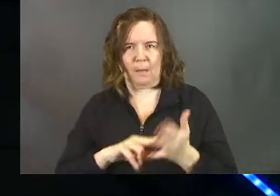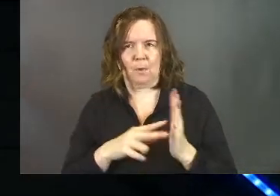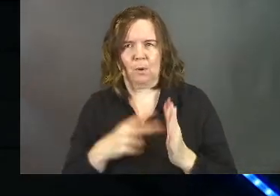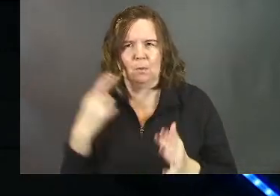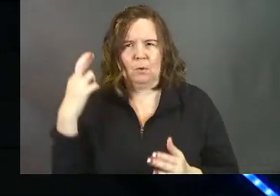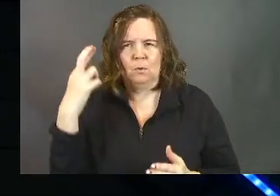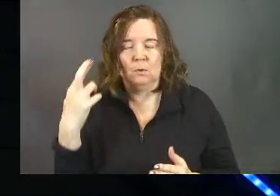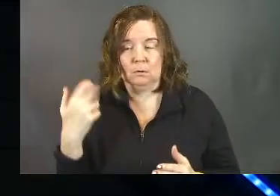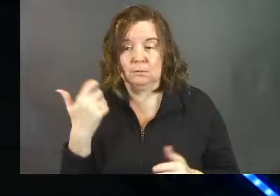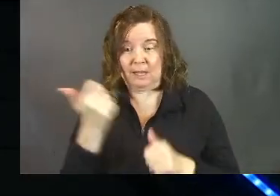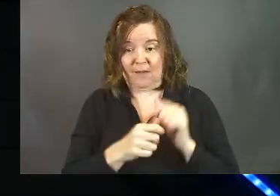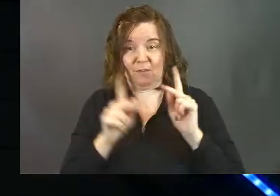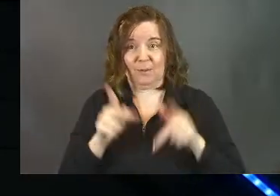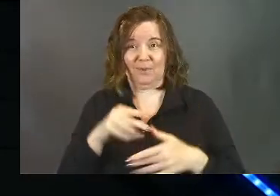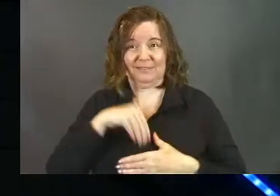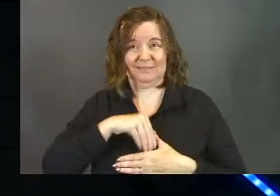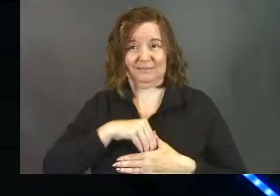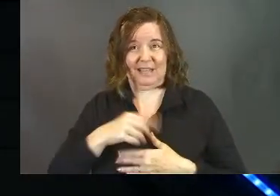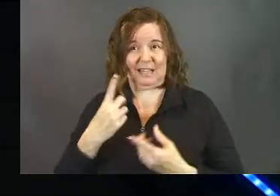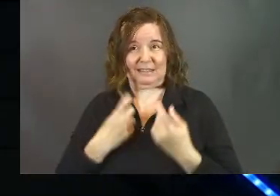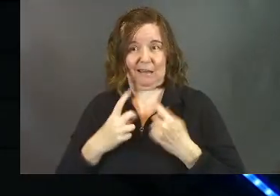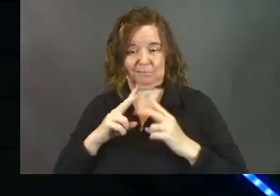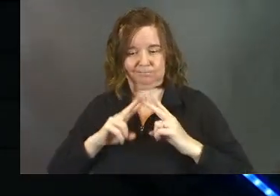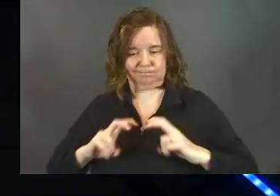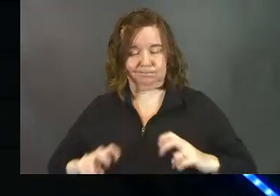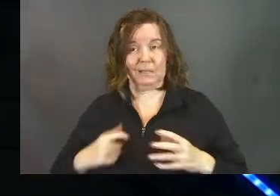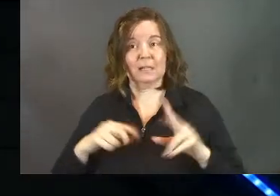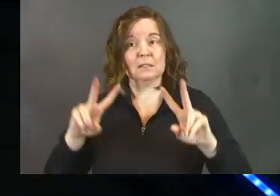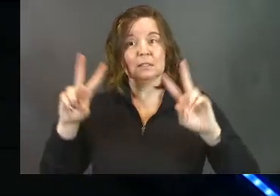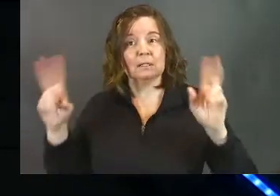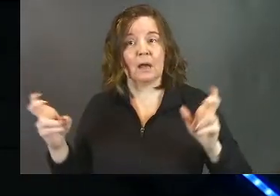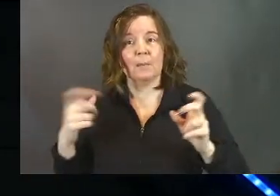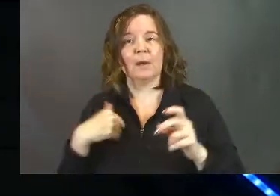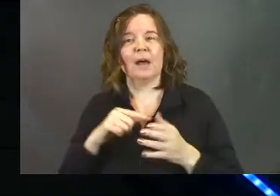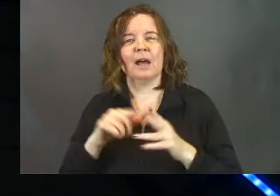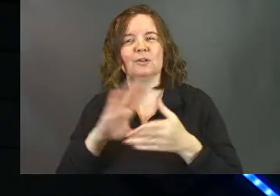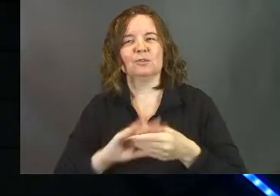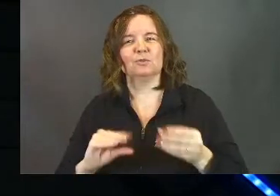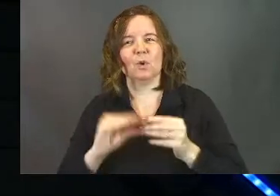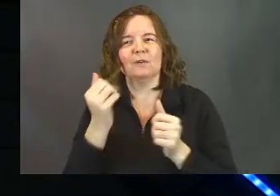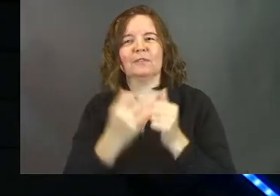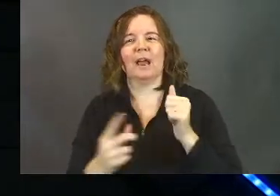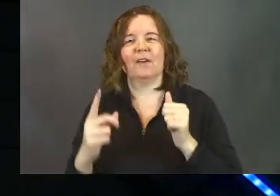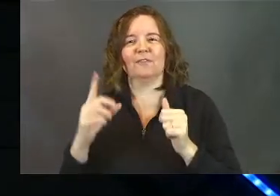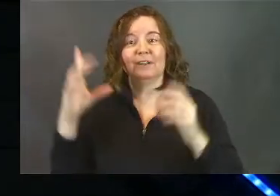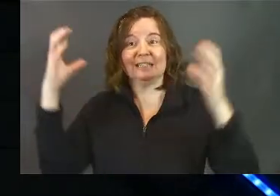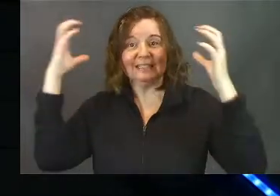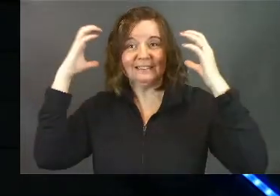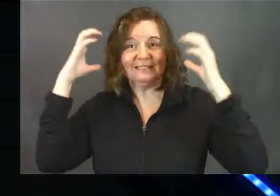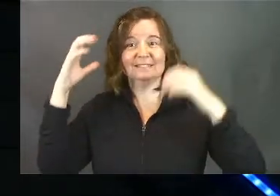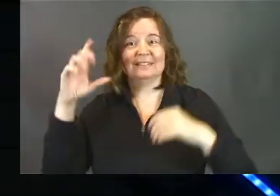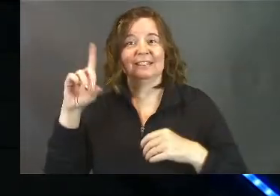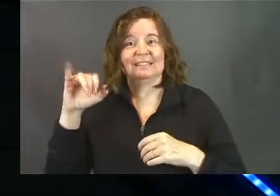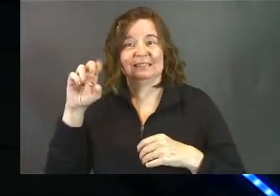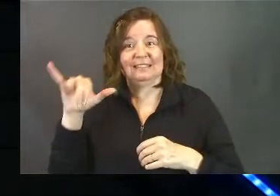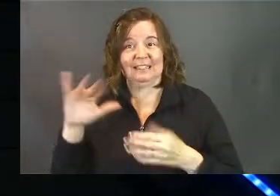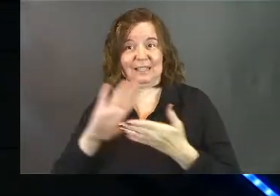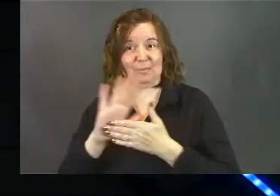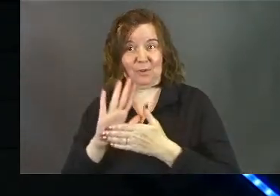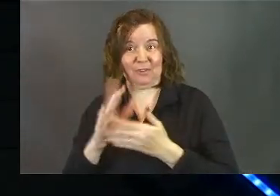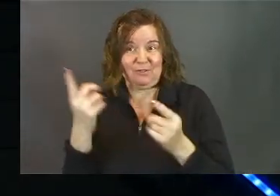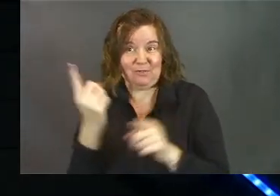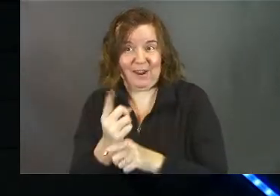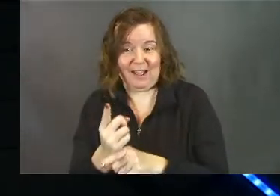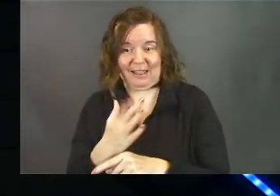purpose? Every single human being has asked that question. It's the topic and it's the story of every single Disney movie that's ever come out, right?